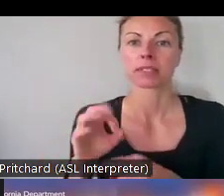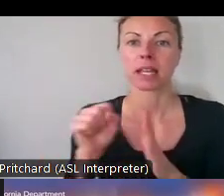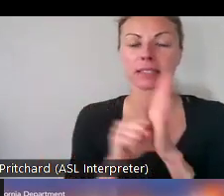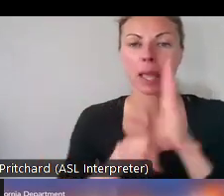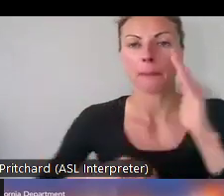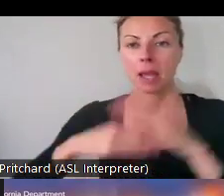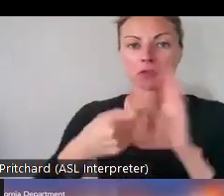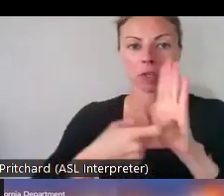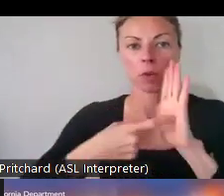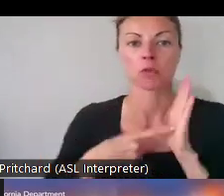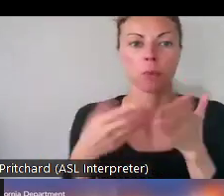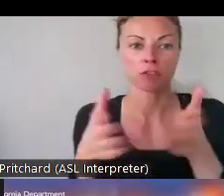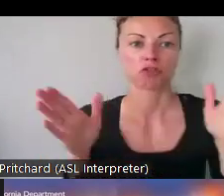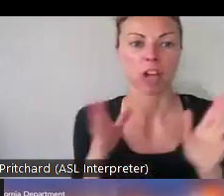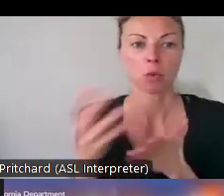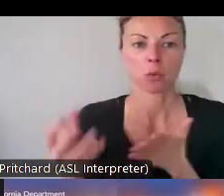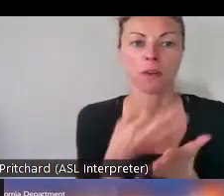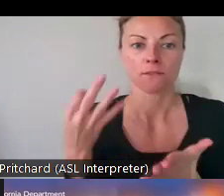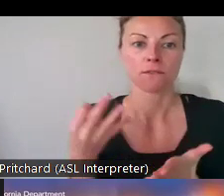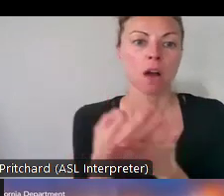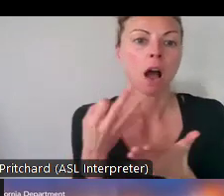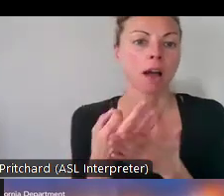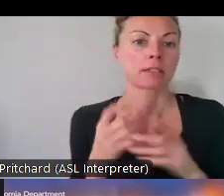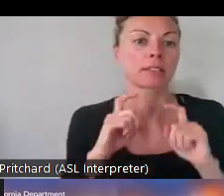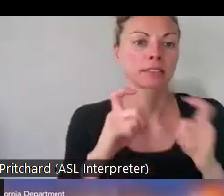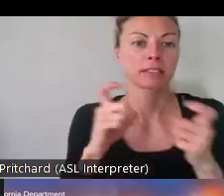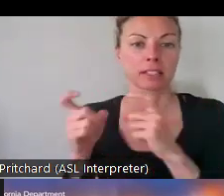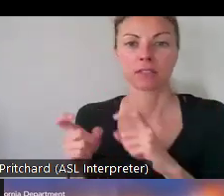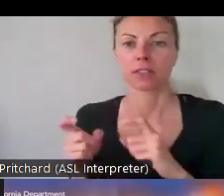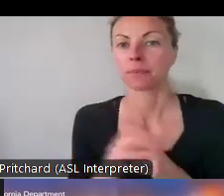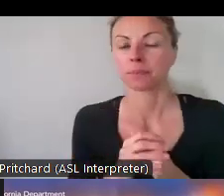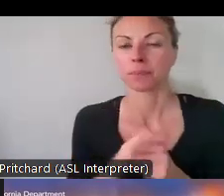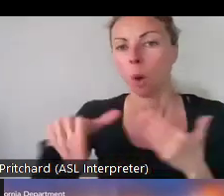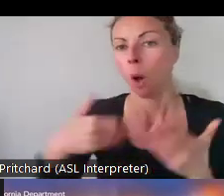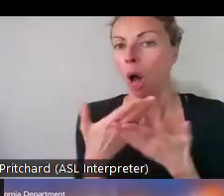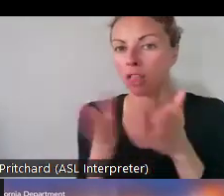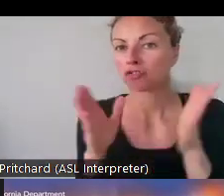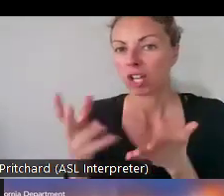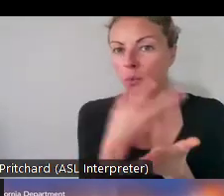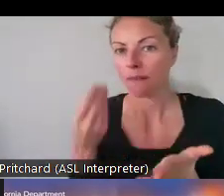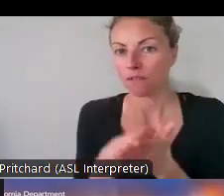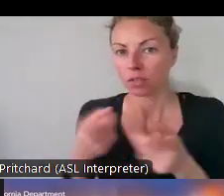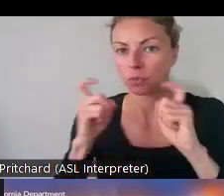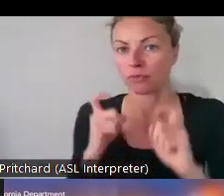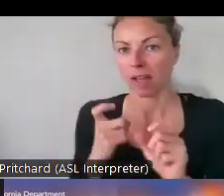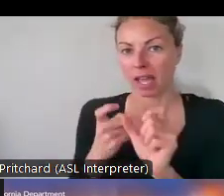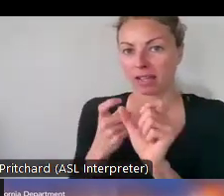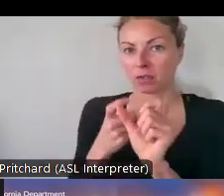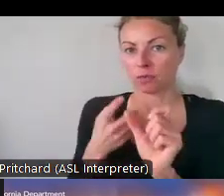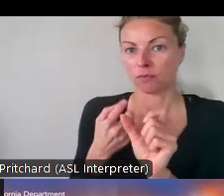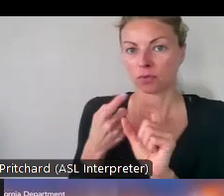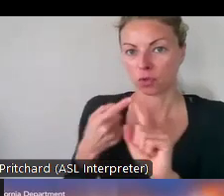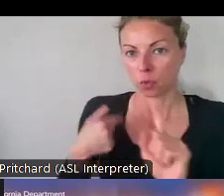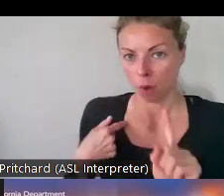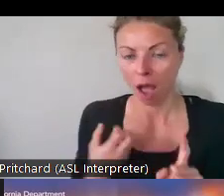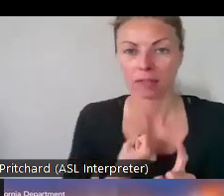general fund in order to meet that match. All general fund is provided to us in, or the majority